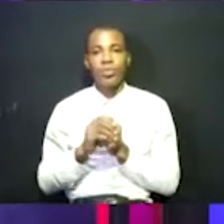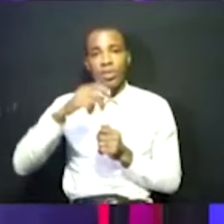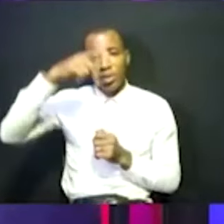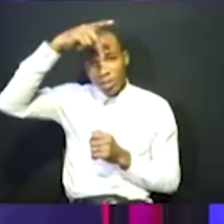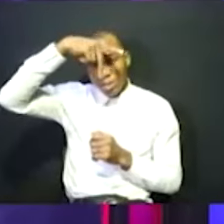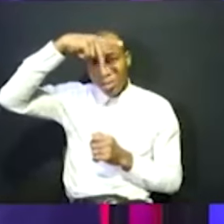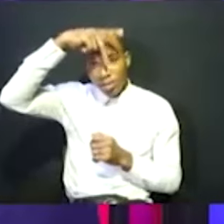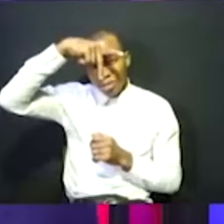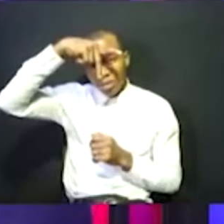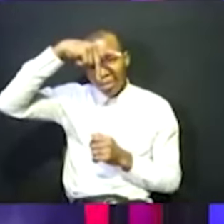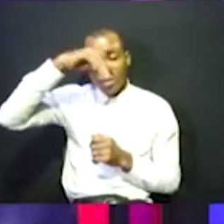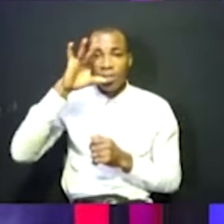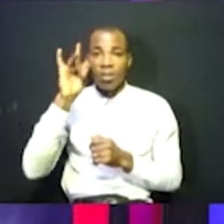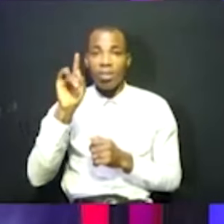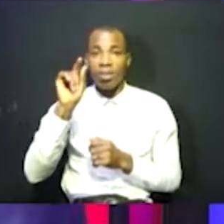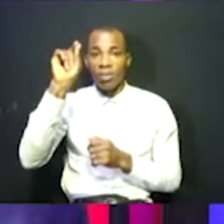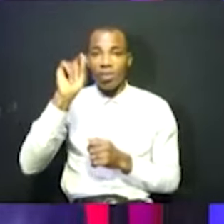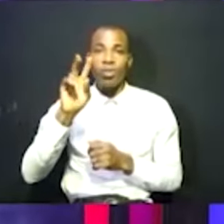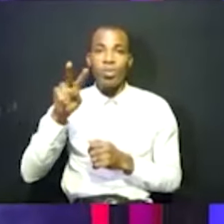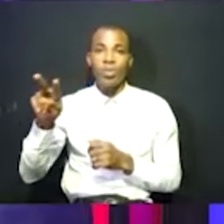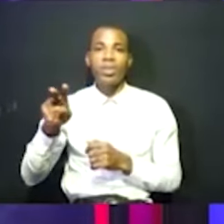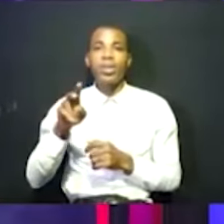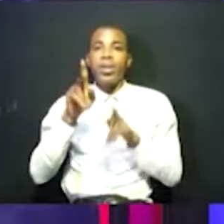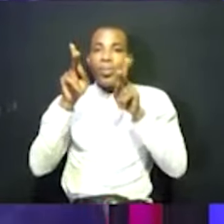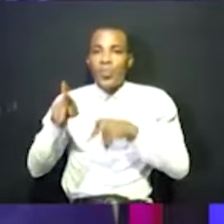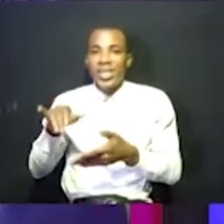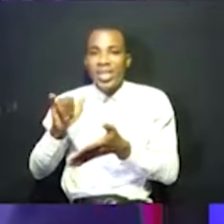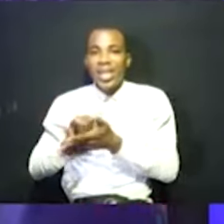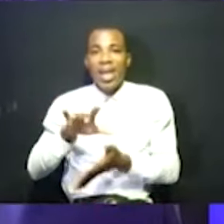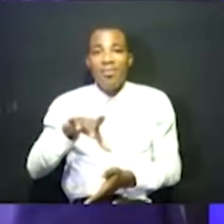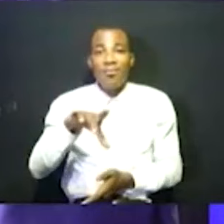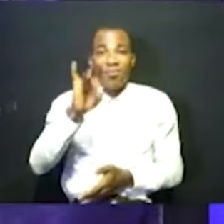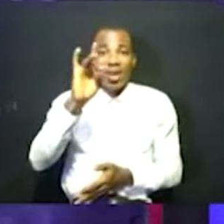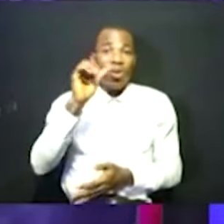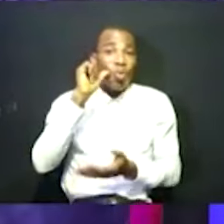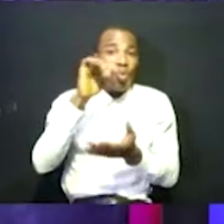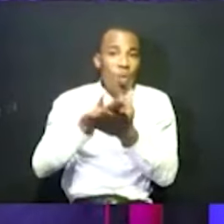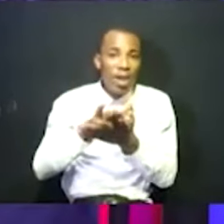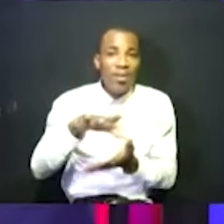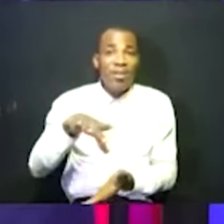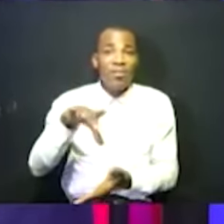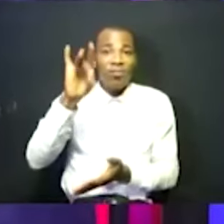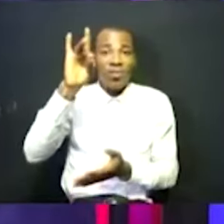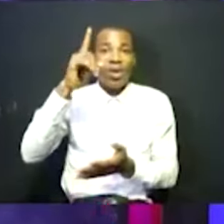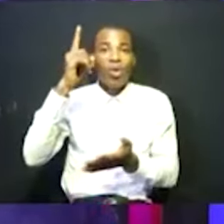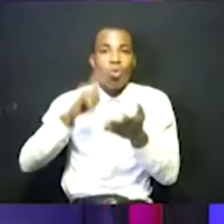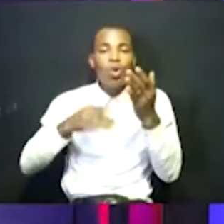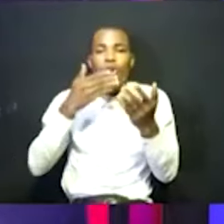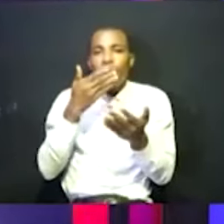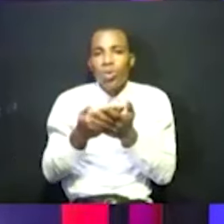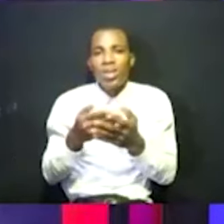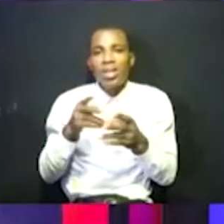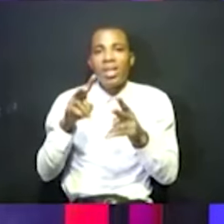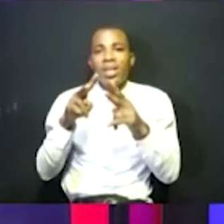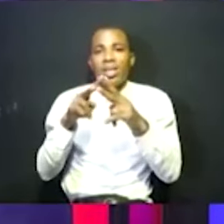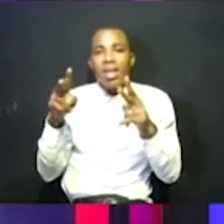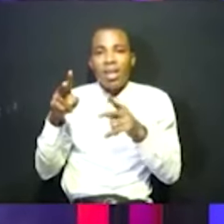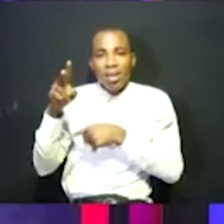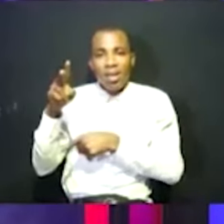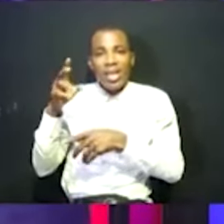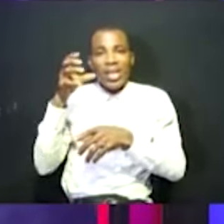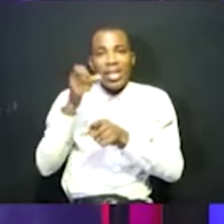18:22. He who finds a wife finds what is good and receives favor from the